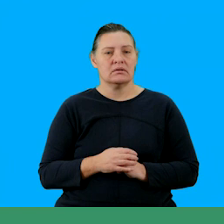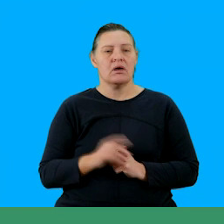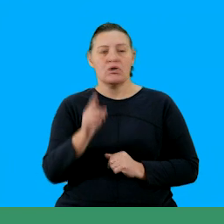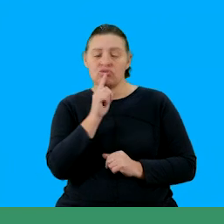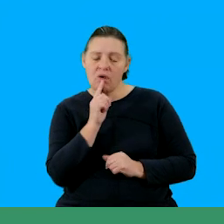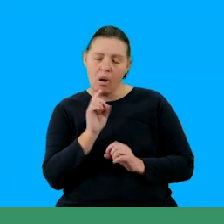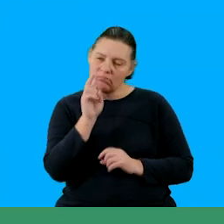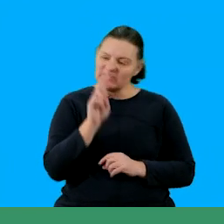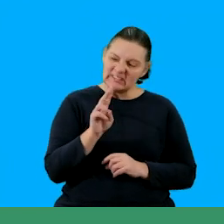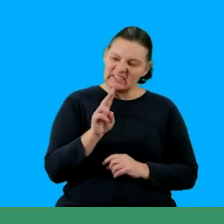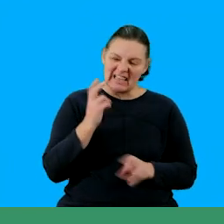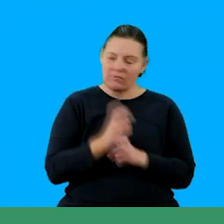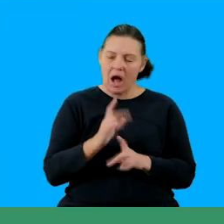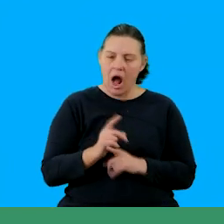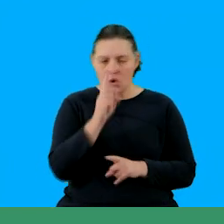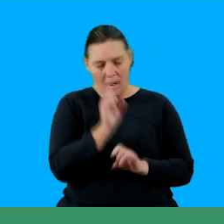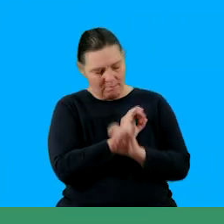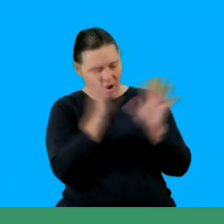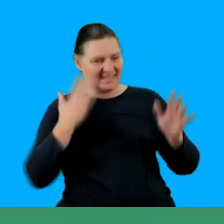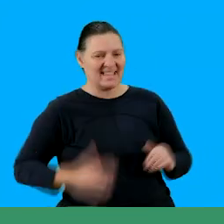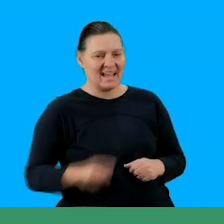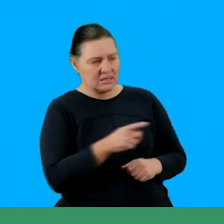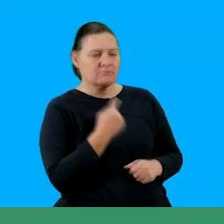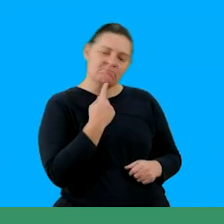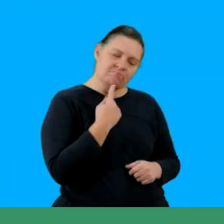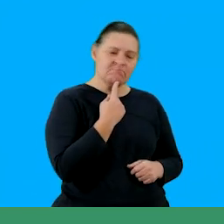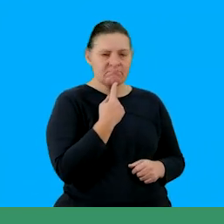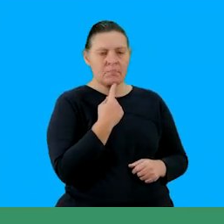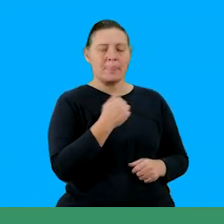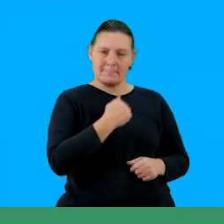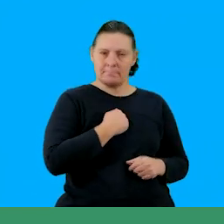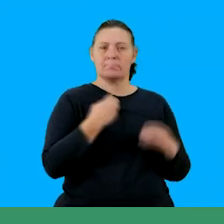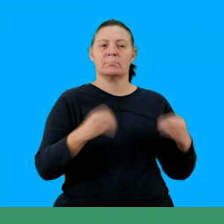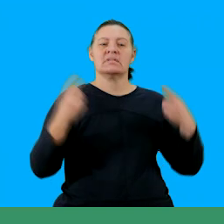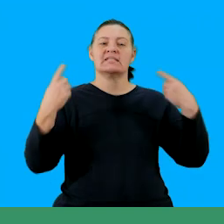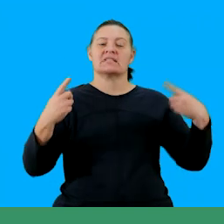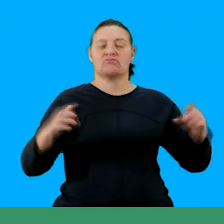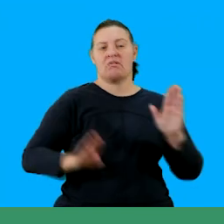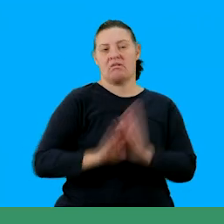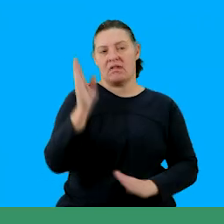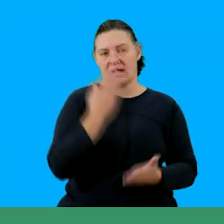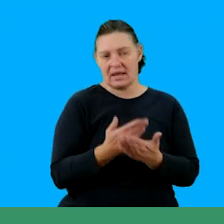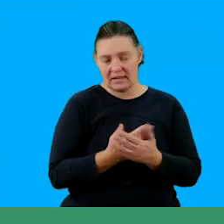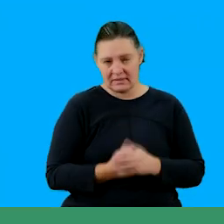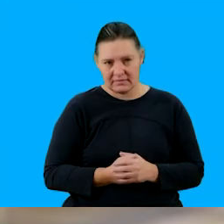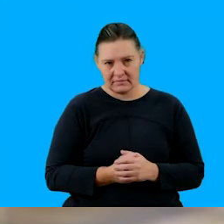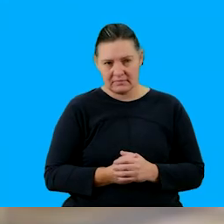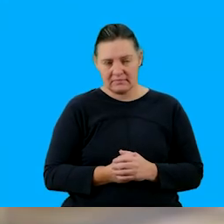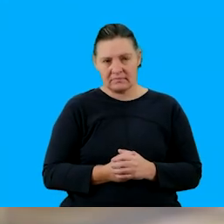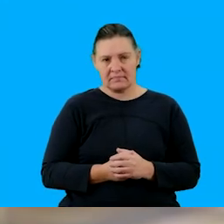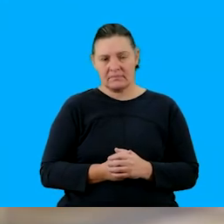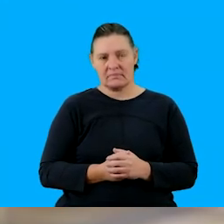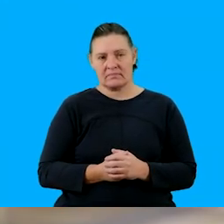looked on the brighter side of things to make her business a success.